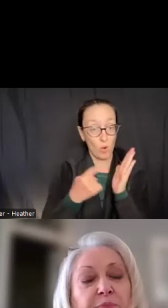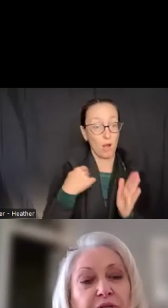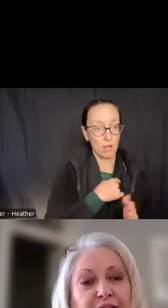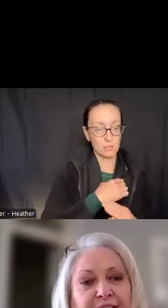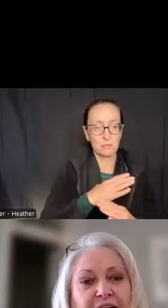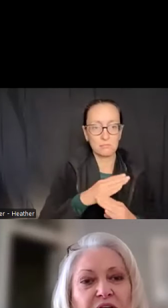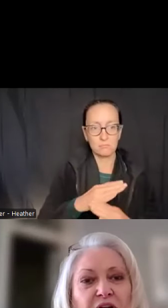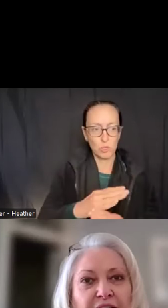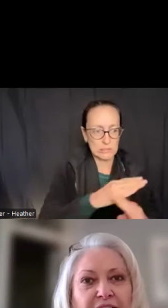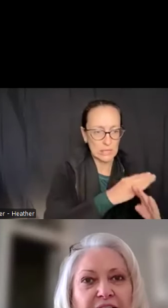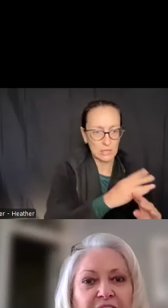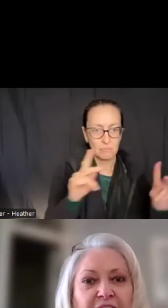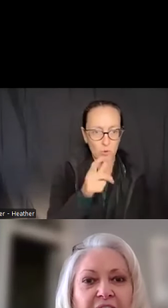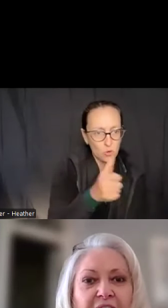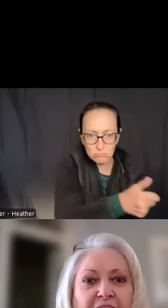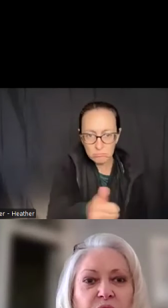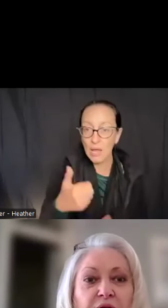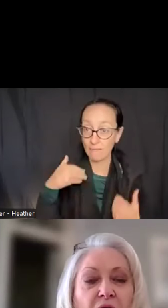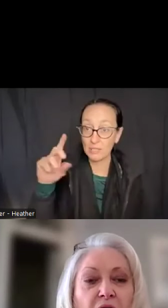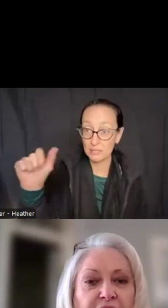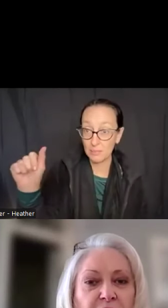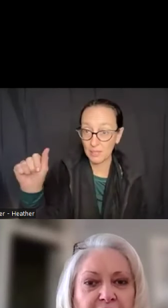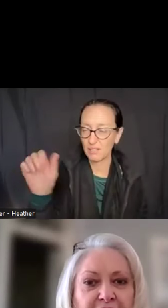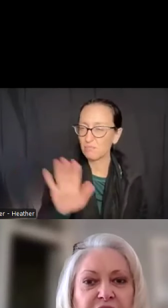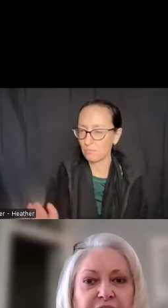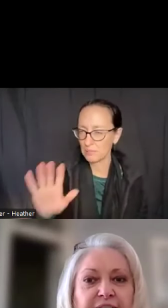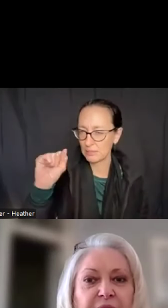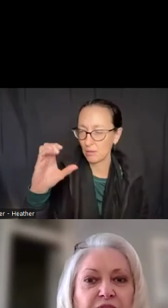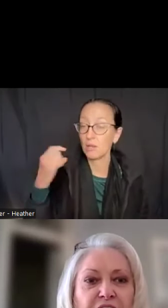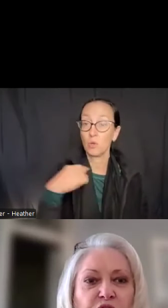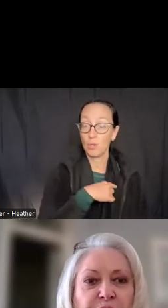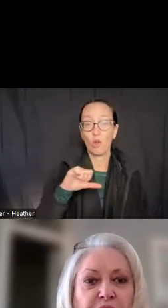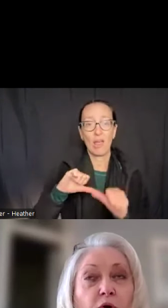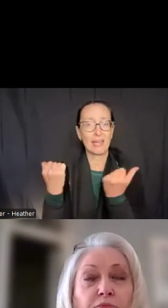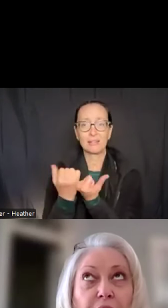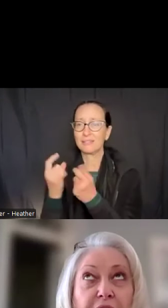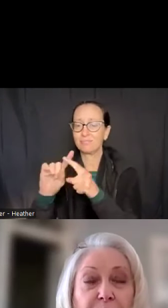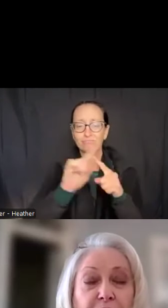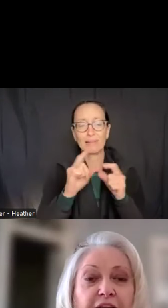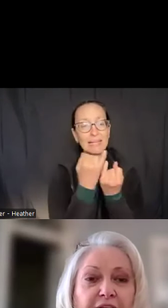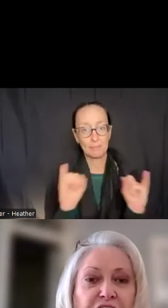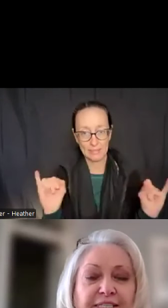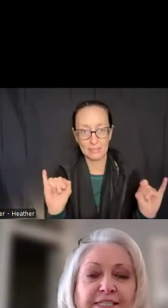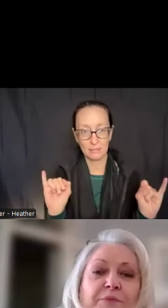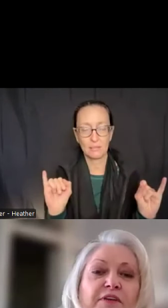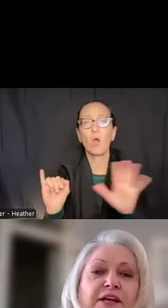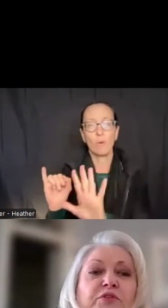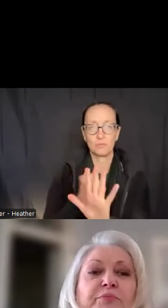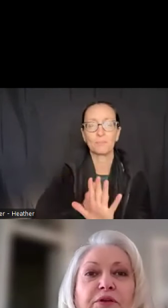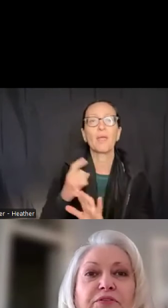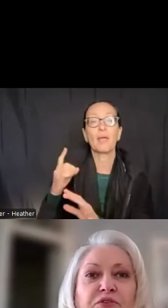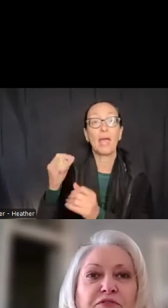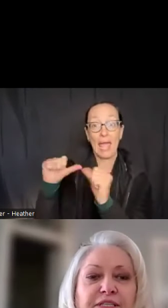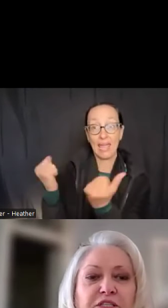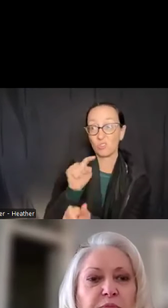people with disabilities in South Carolina. And we are all independent agencies that provide treatment, or we are independent of agencies that provide